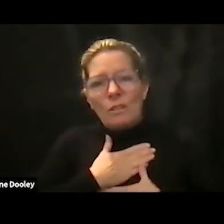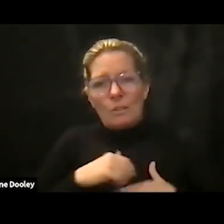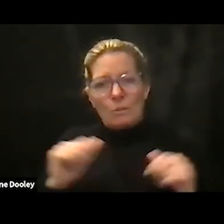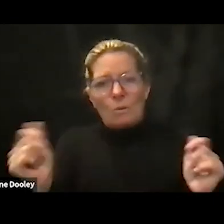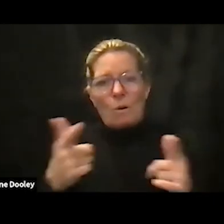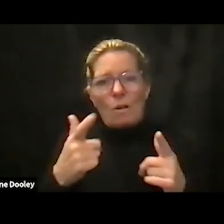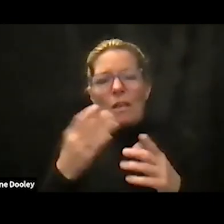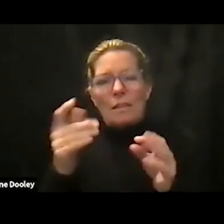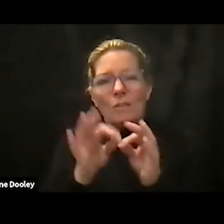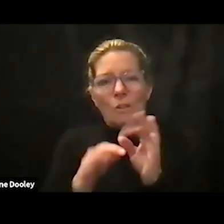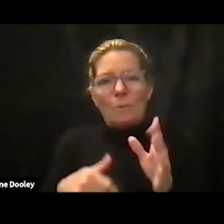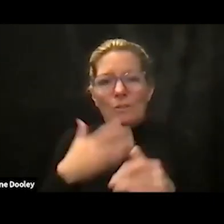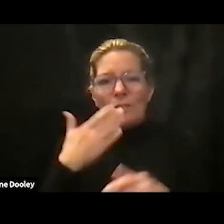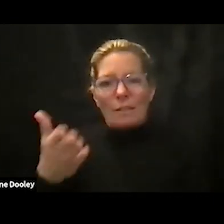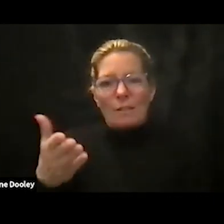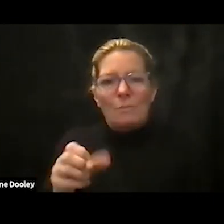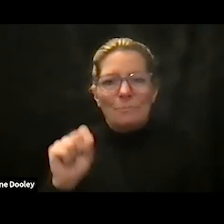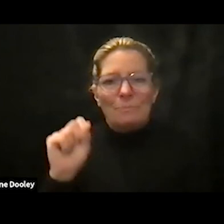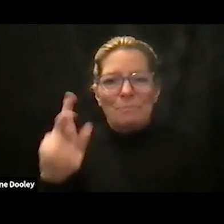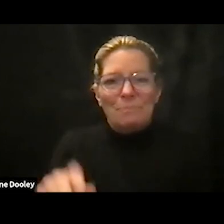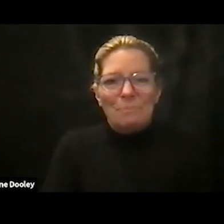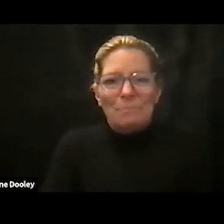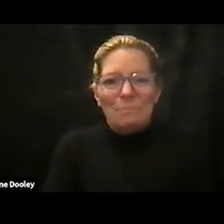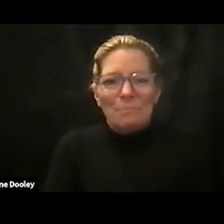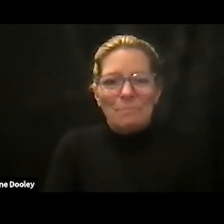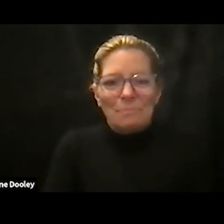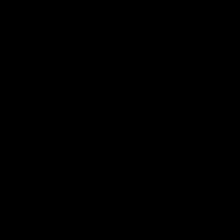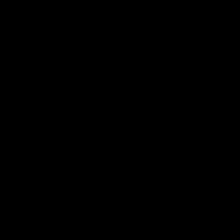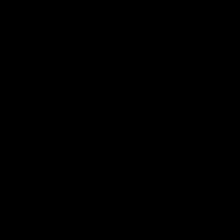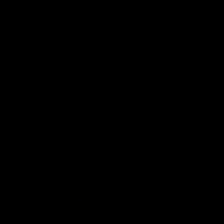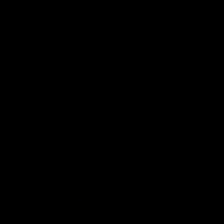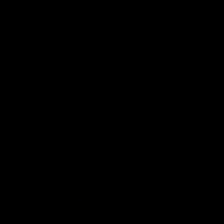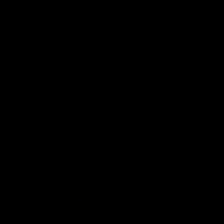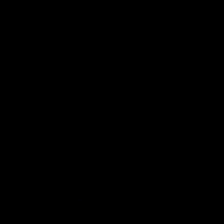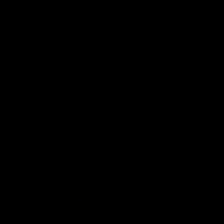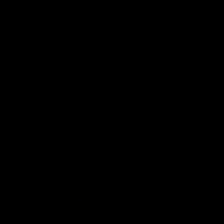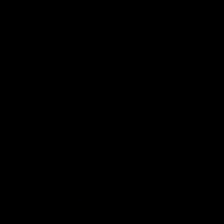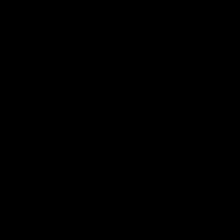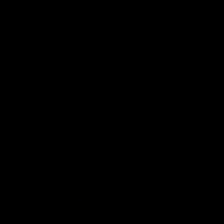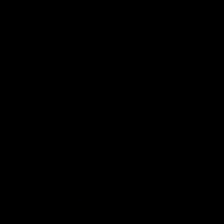want to appreciate you all. And the interpreters, thank you.